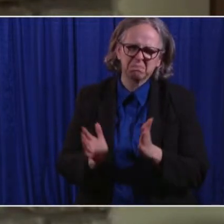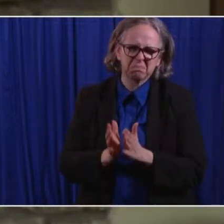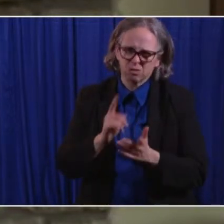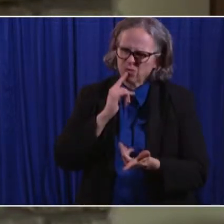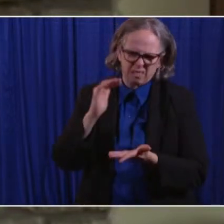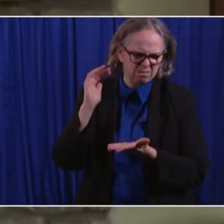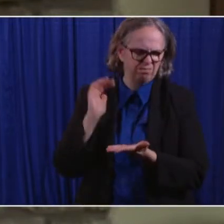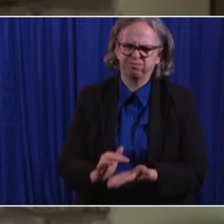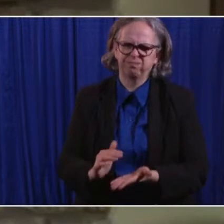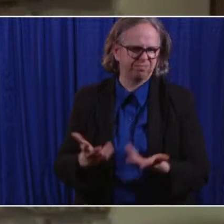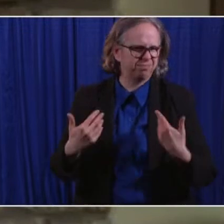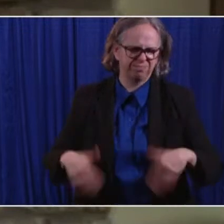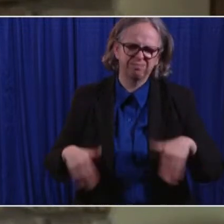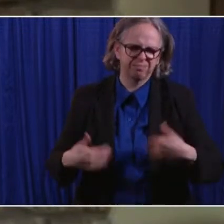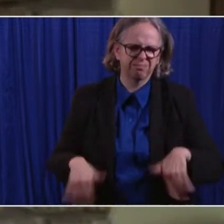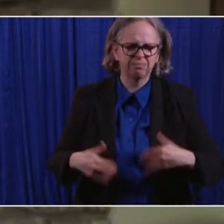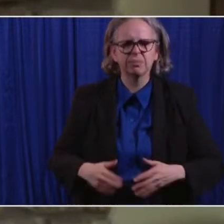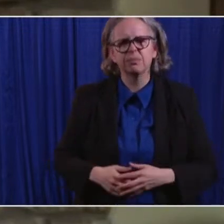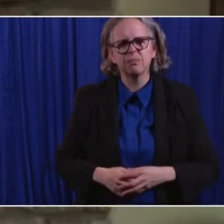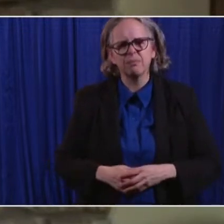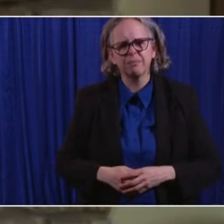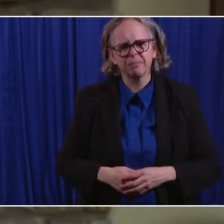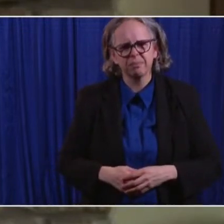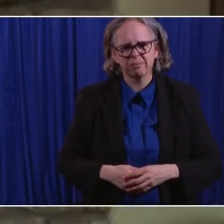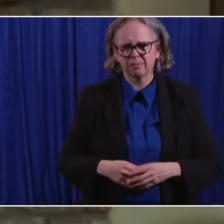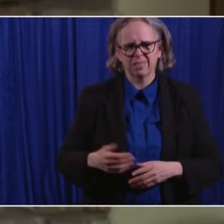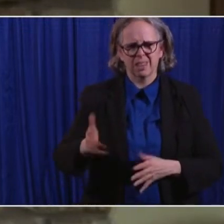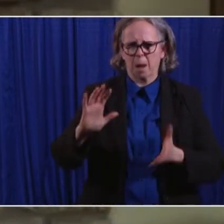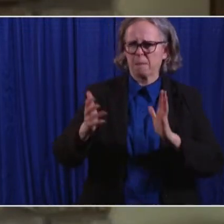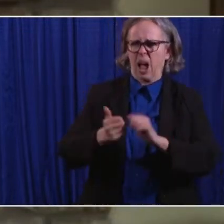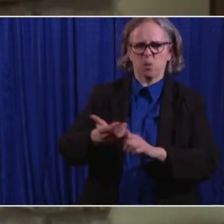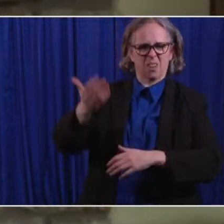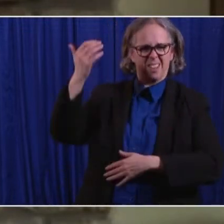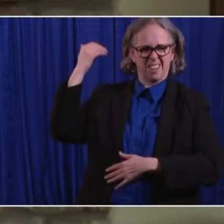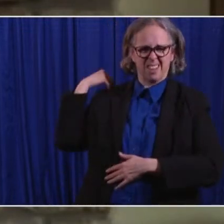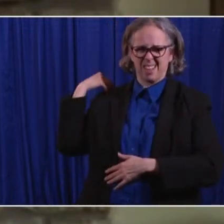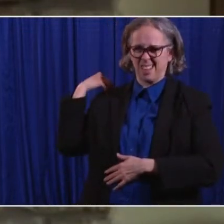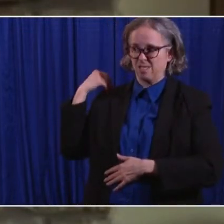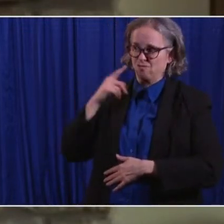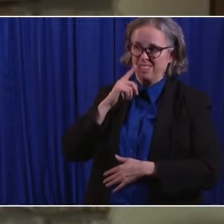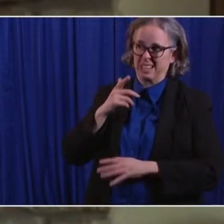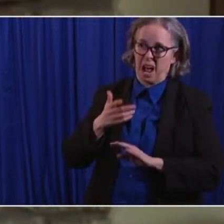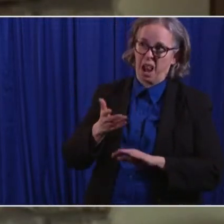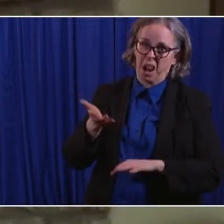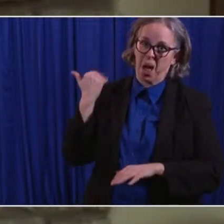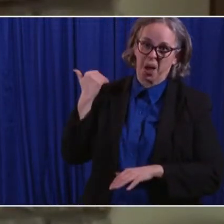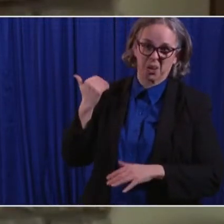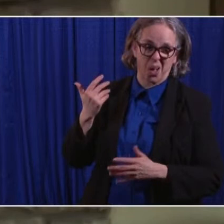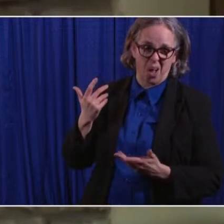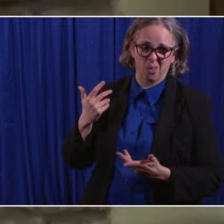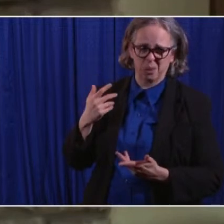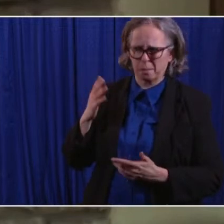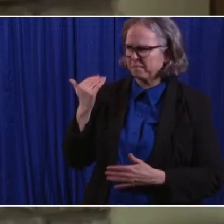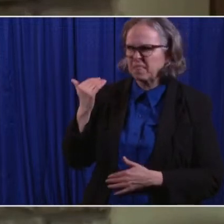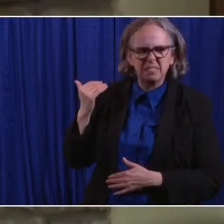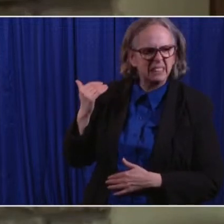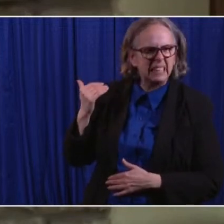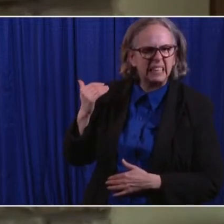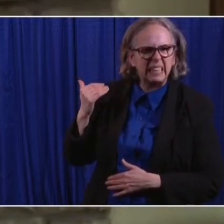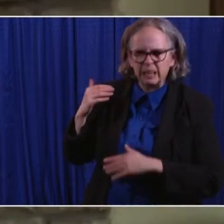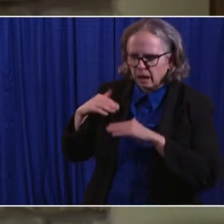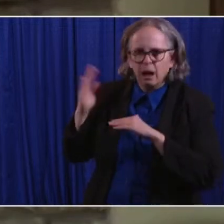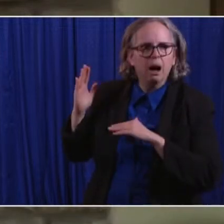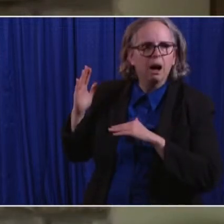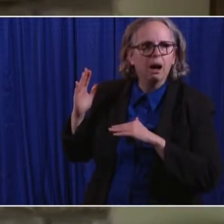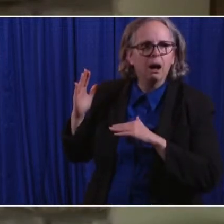You remember the time, it wasn't that long ago when we, put up over 15, and we were one of the ones that was